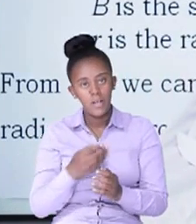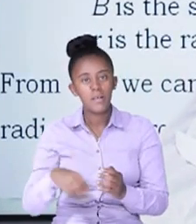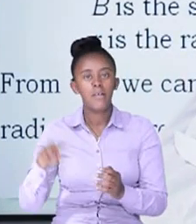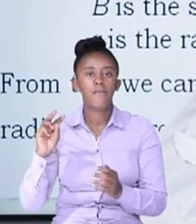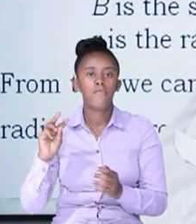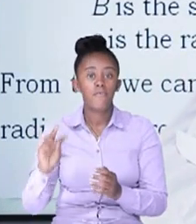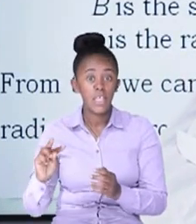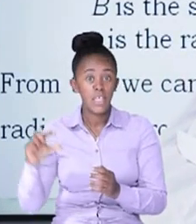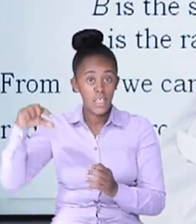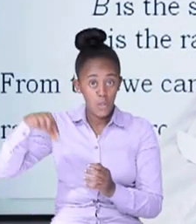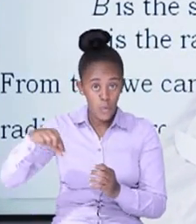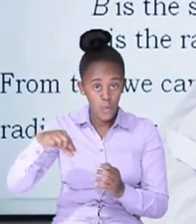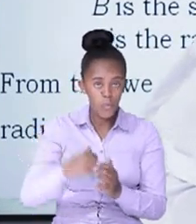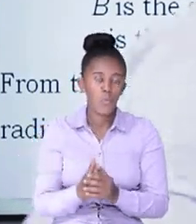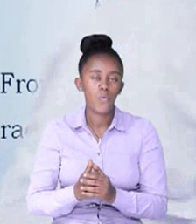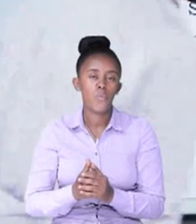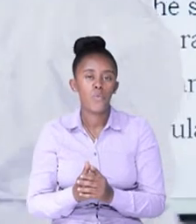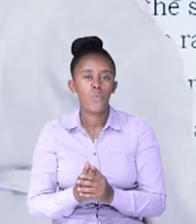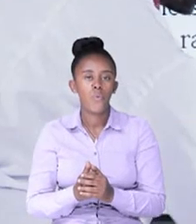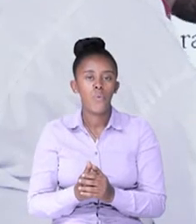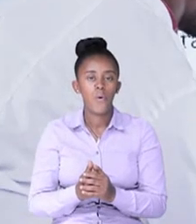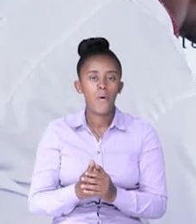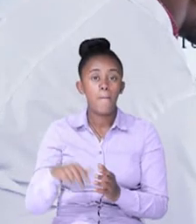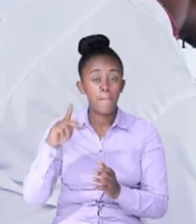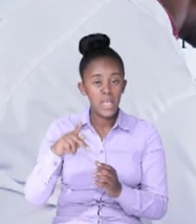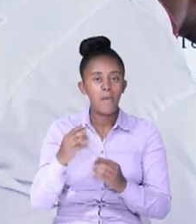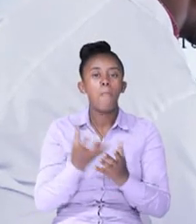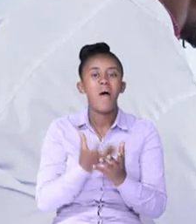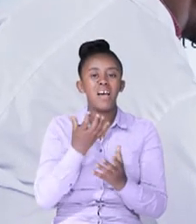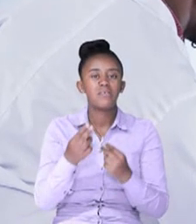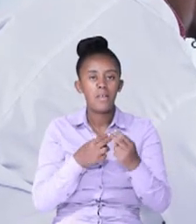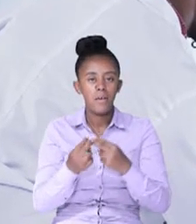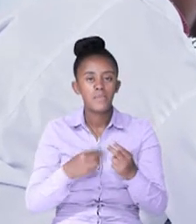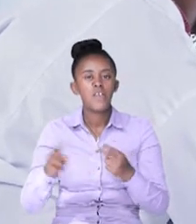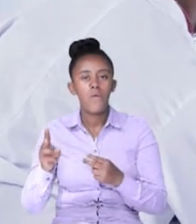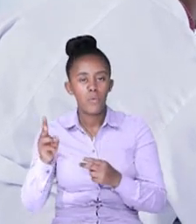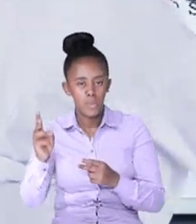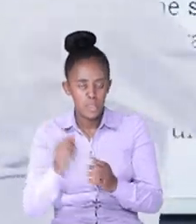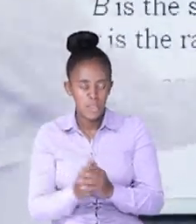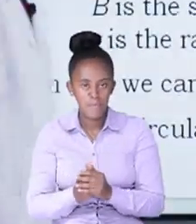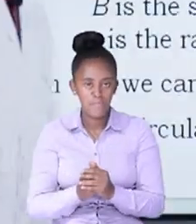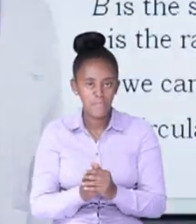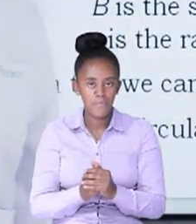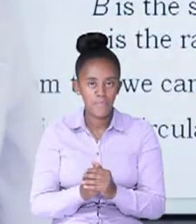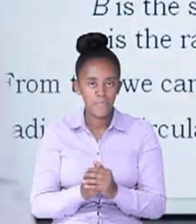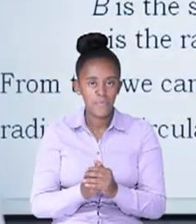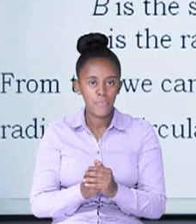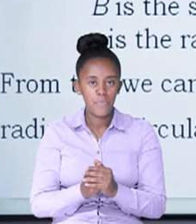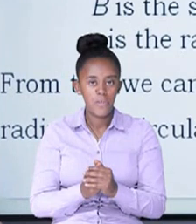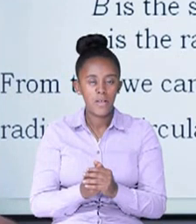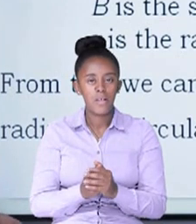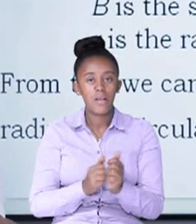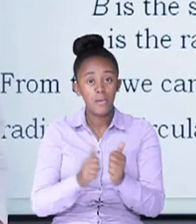p over bq. Okay, so momentum p is mass times velocity